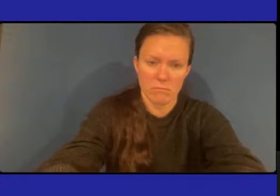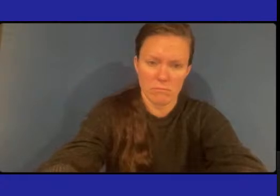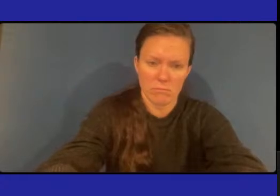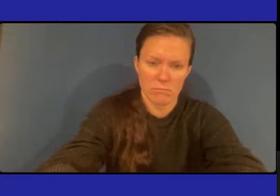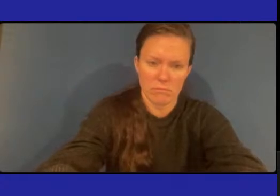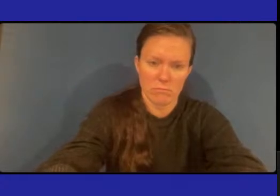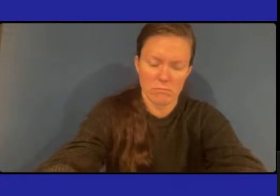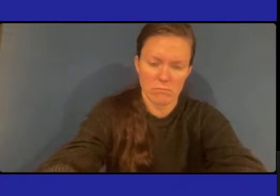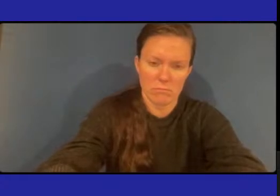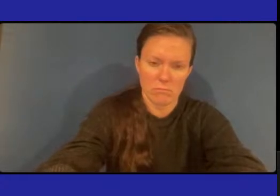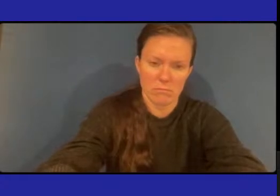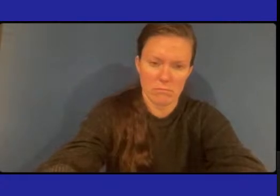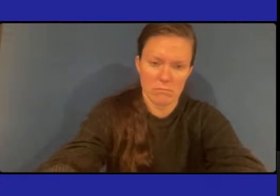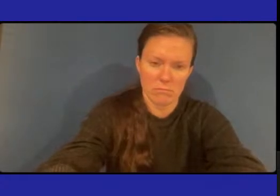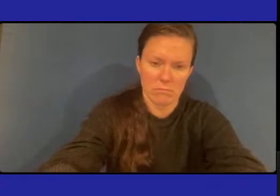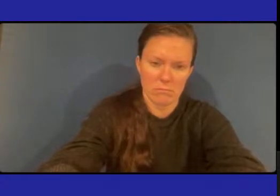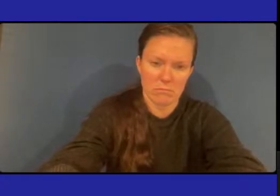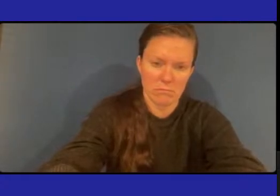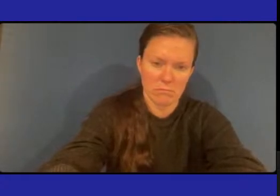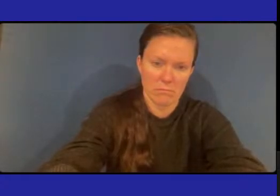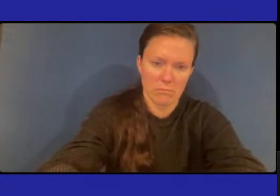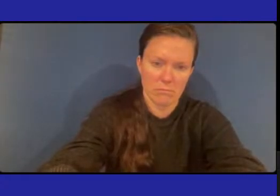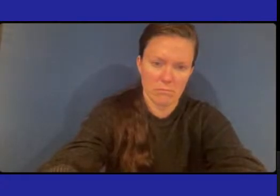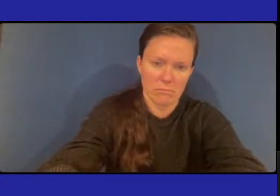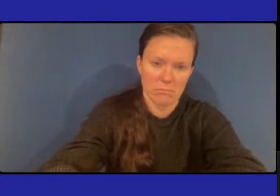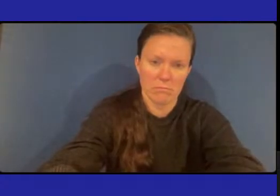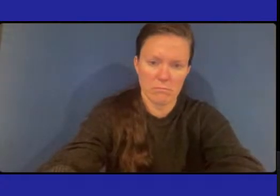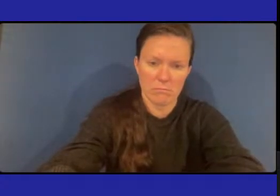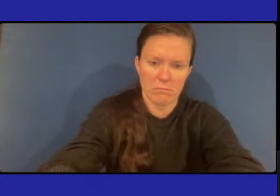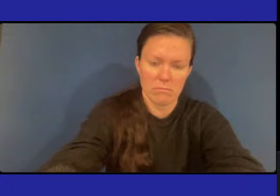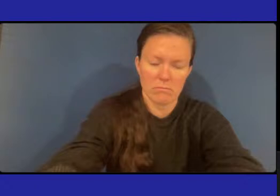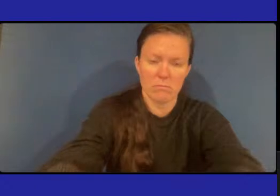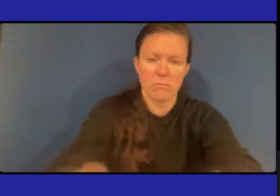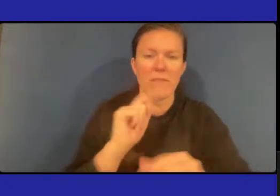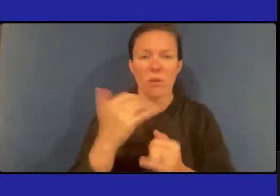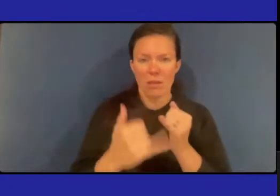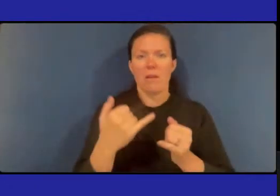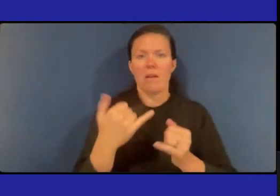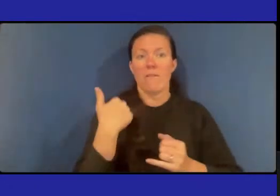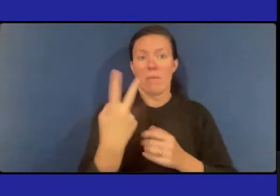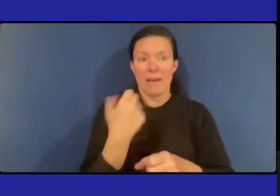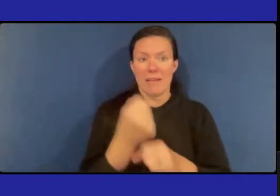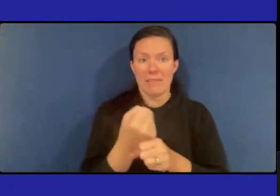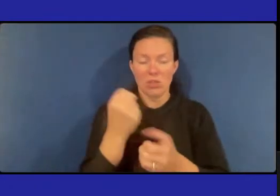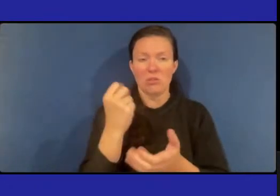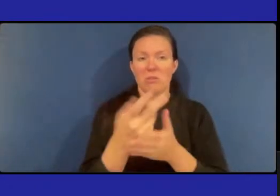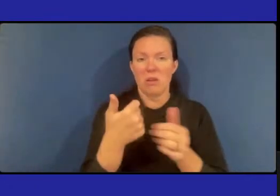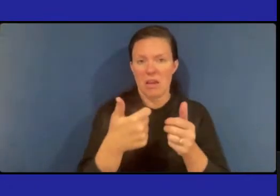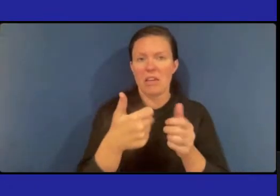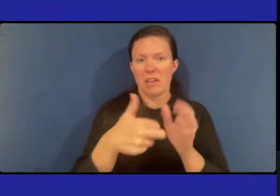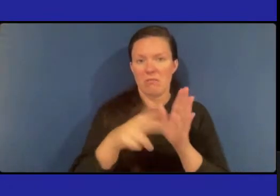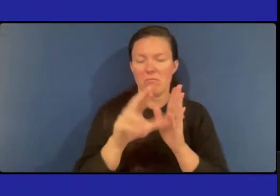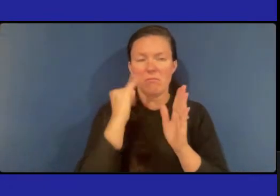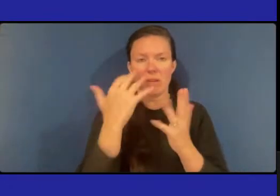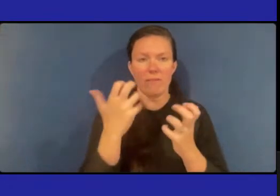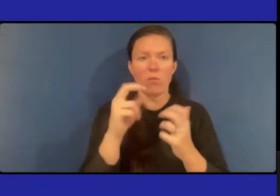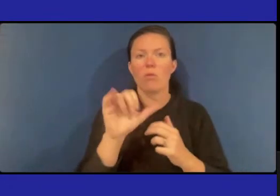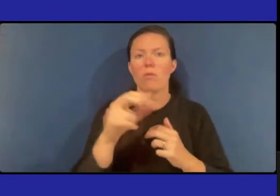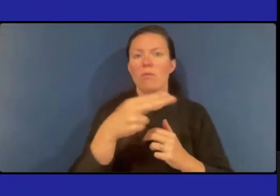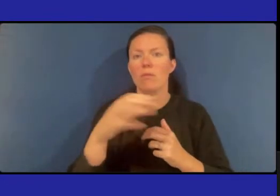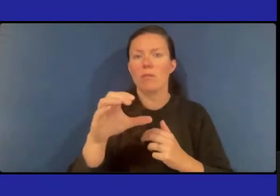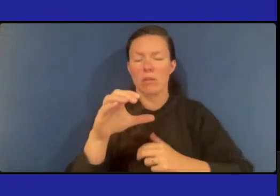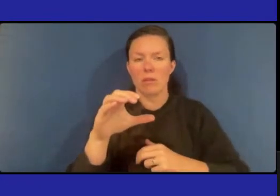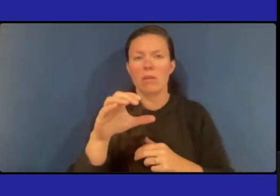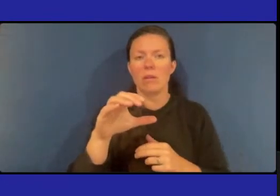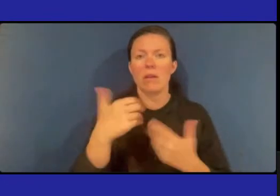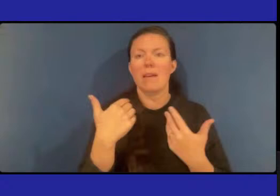And lastly, again, the resolution for your approval. I can repeat it if you like. Authorizing New York City Health and Hospitals, the corporation, Health